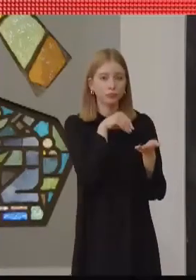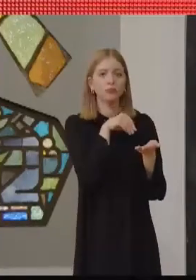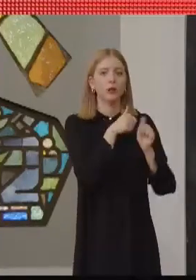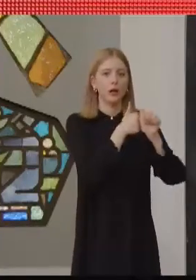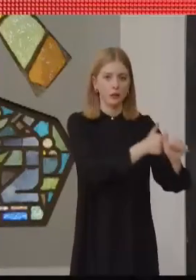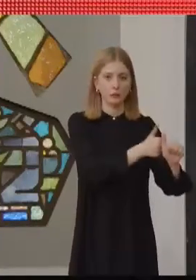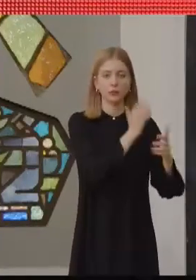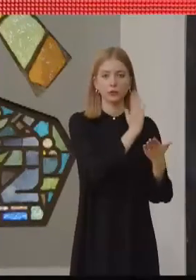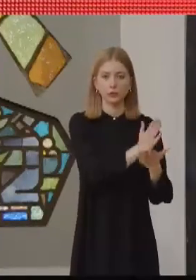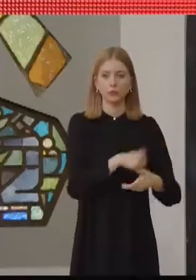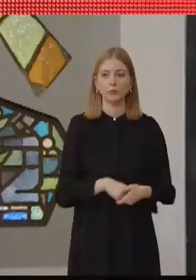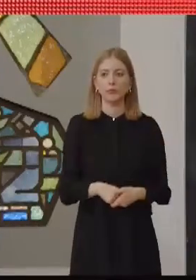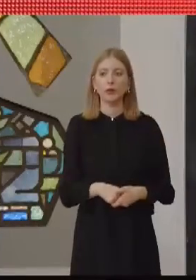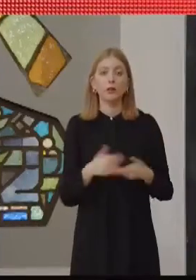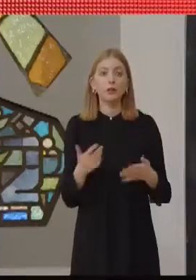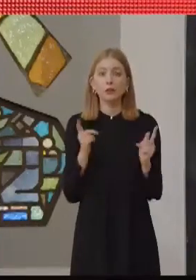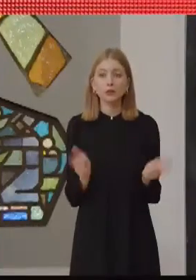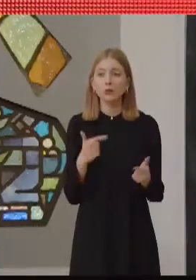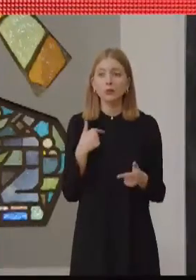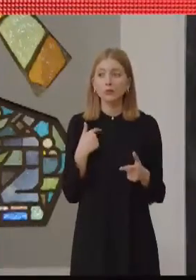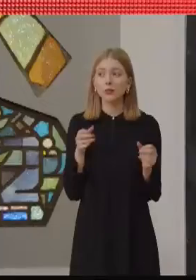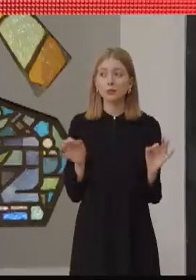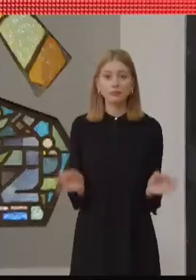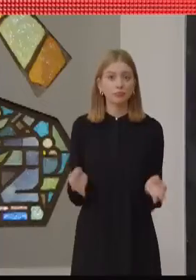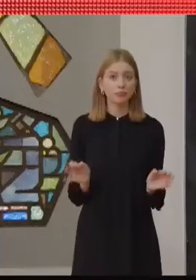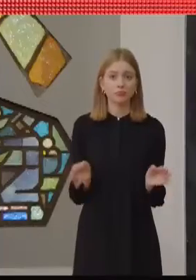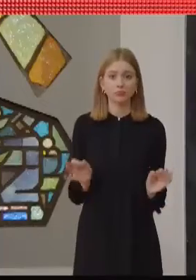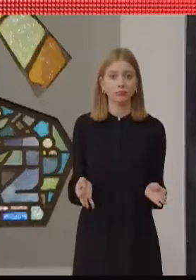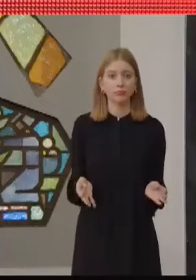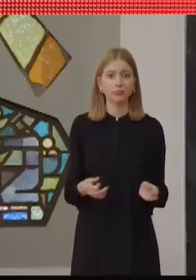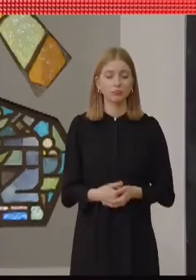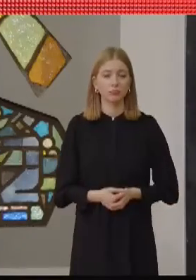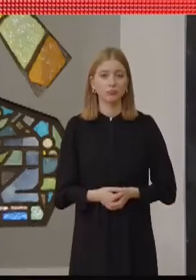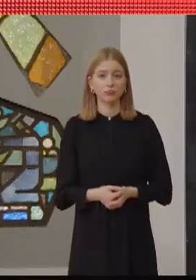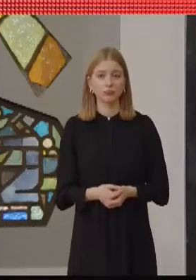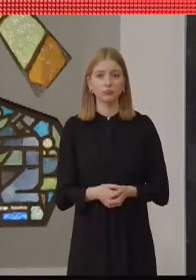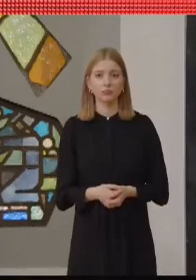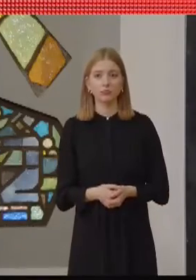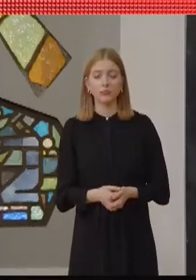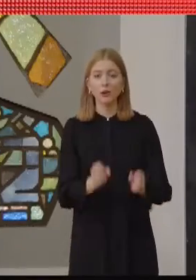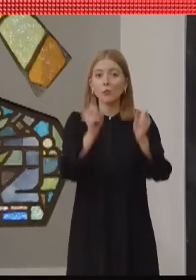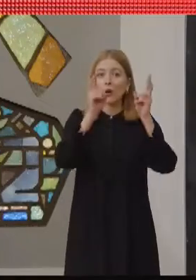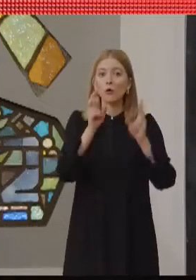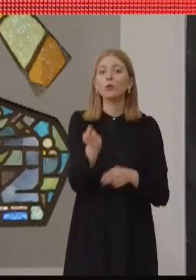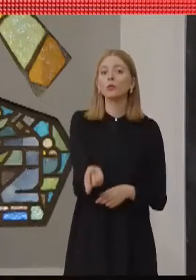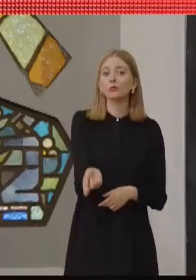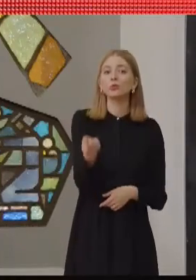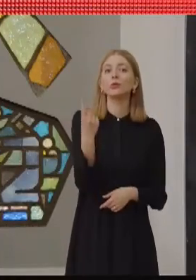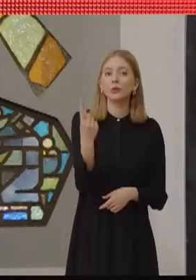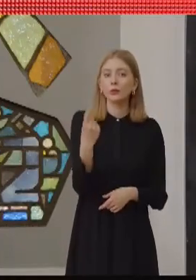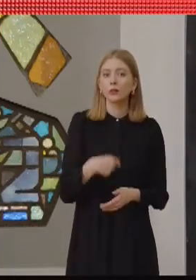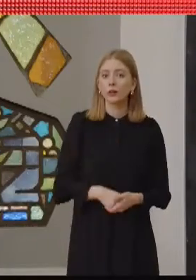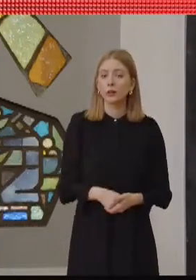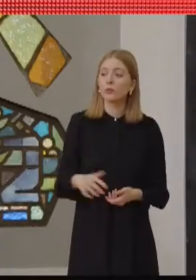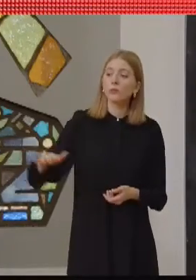very important to us. And actually, fears do not exist, threats do not exist. All those things that